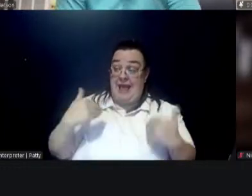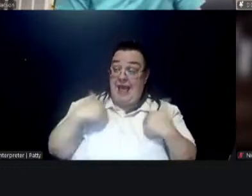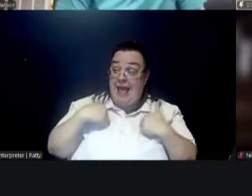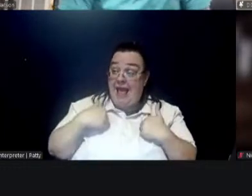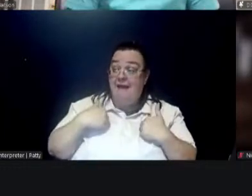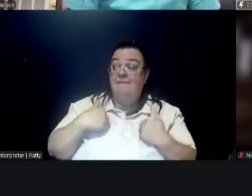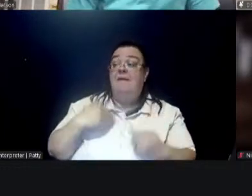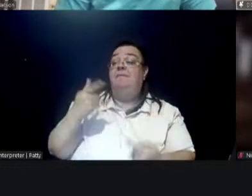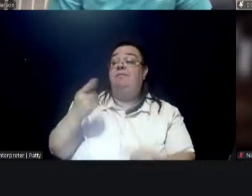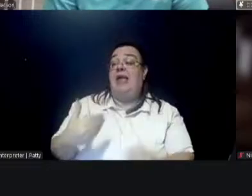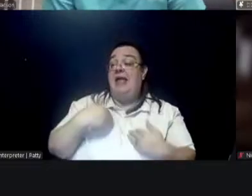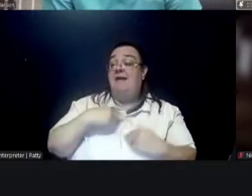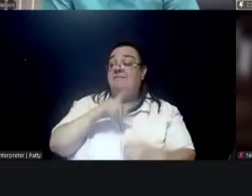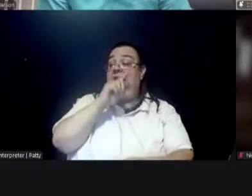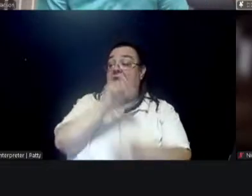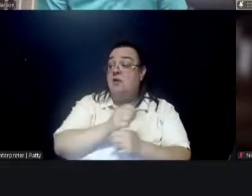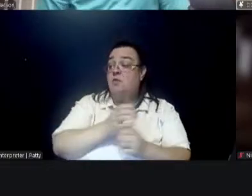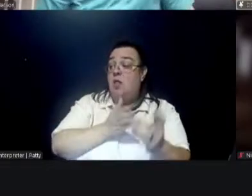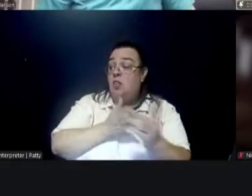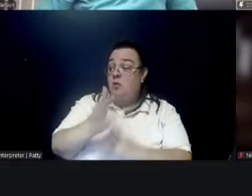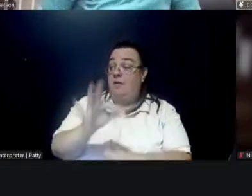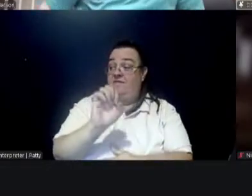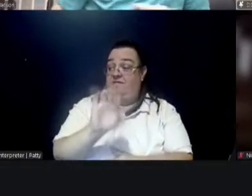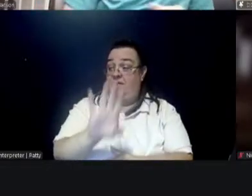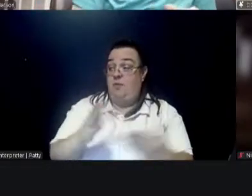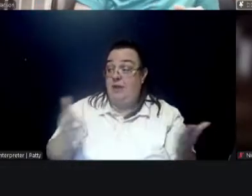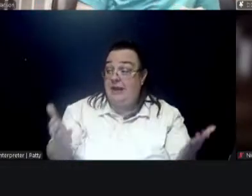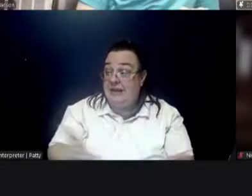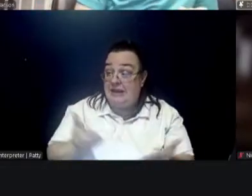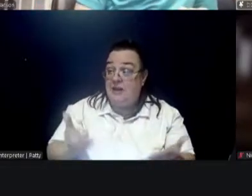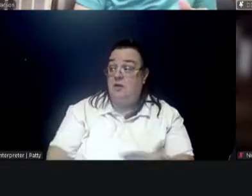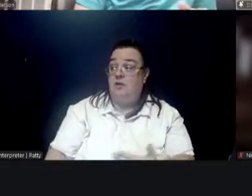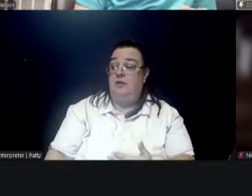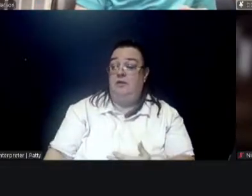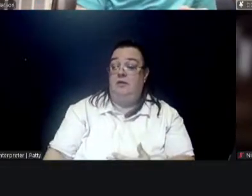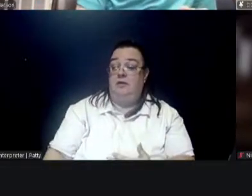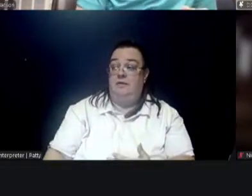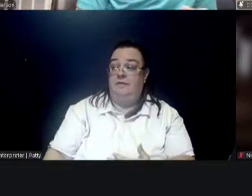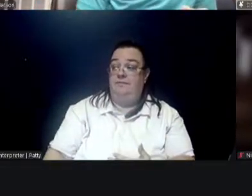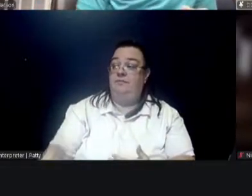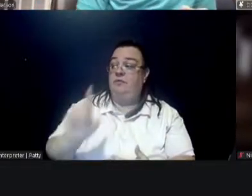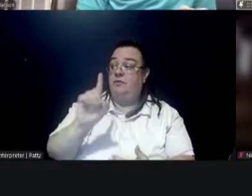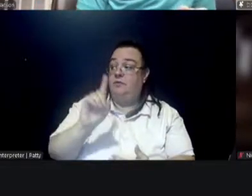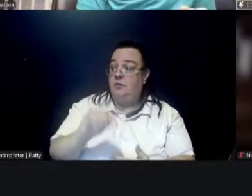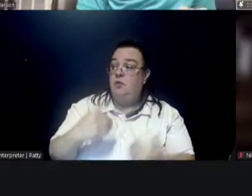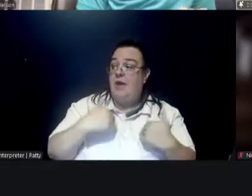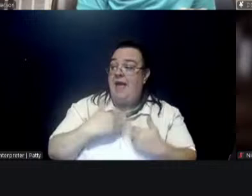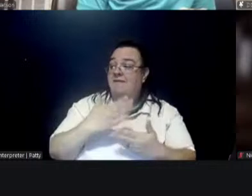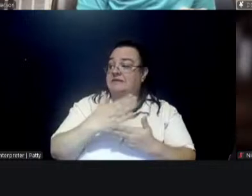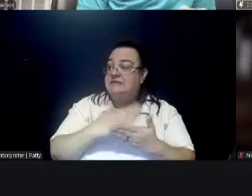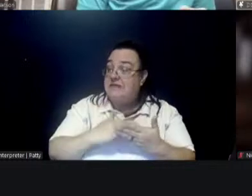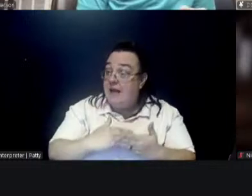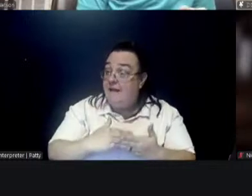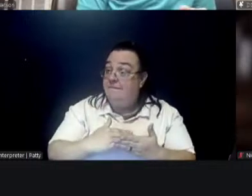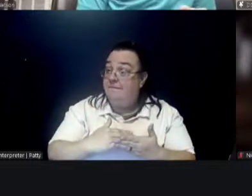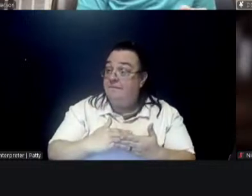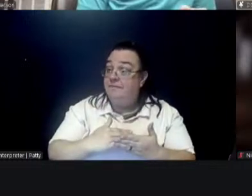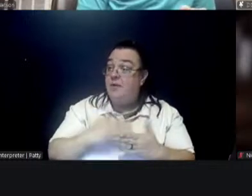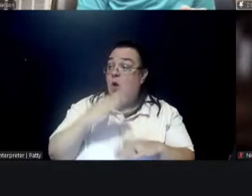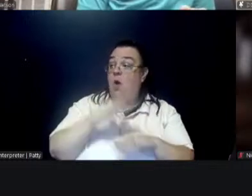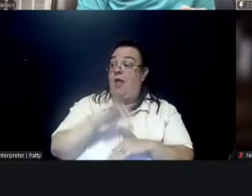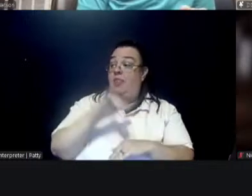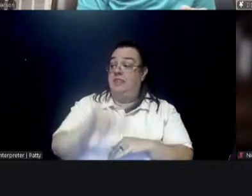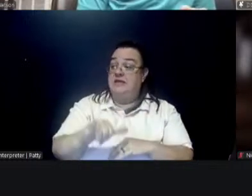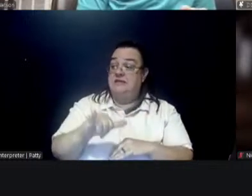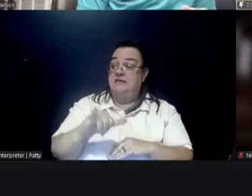the actual through February here, and we do have some on this report that we're looking